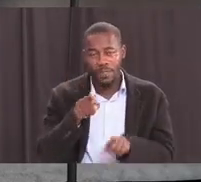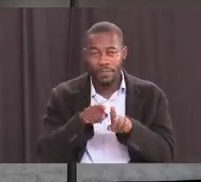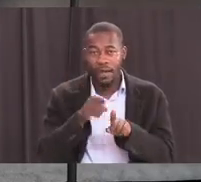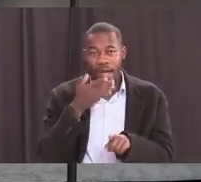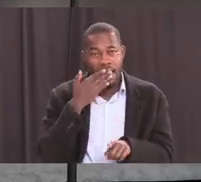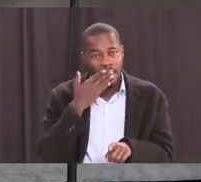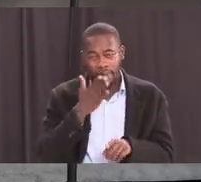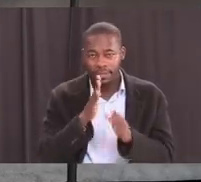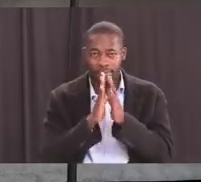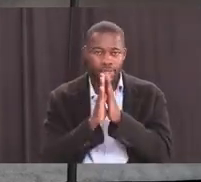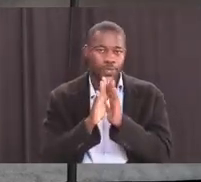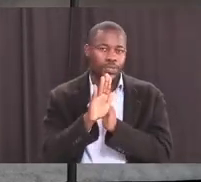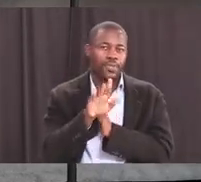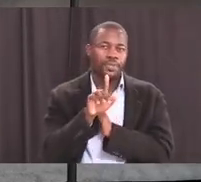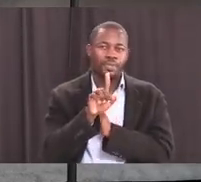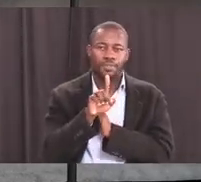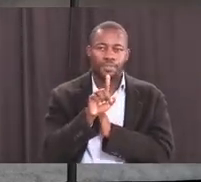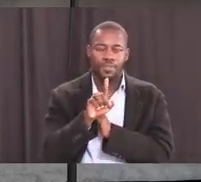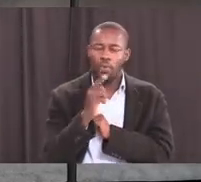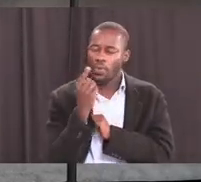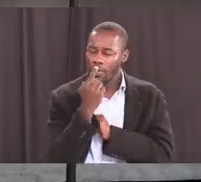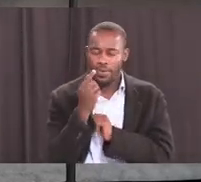not just on our circumstances.